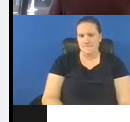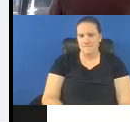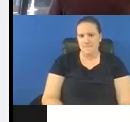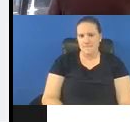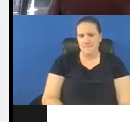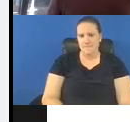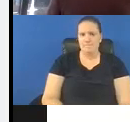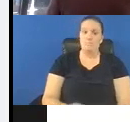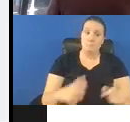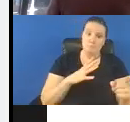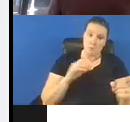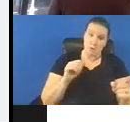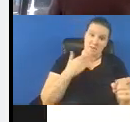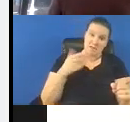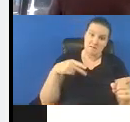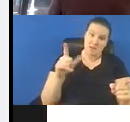Okay, thanks, Phil.